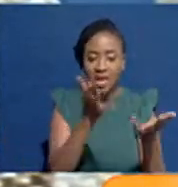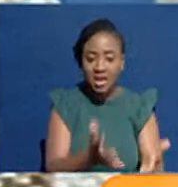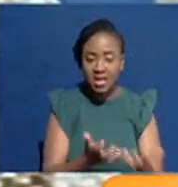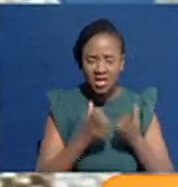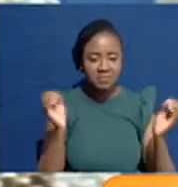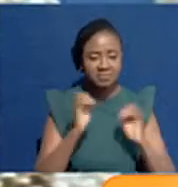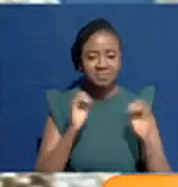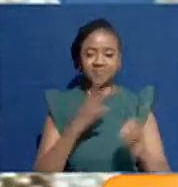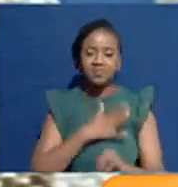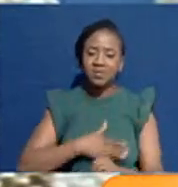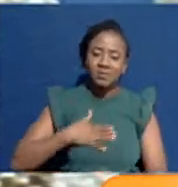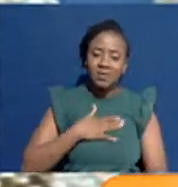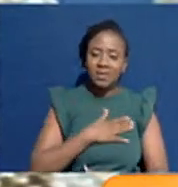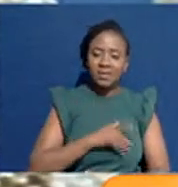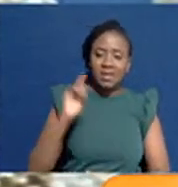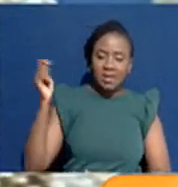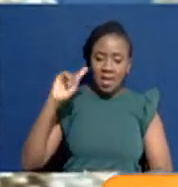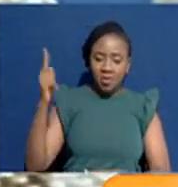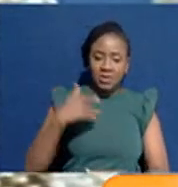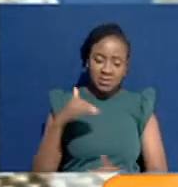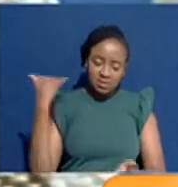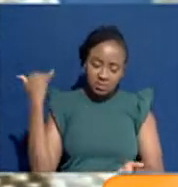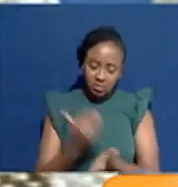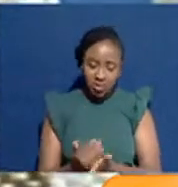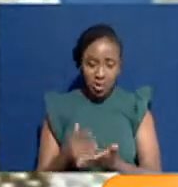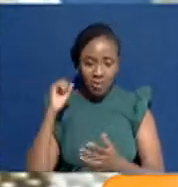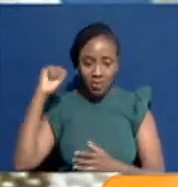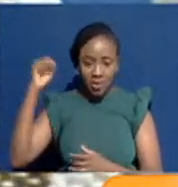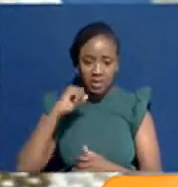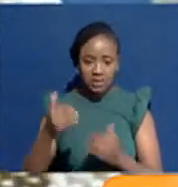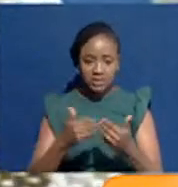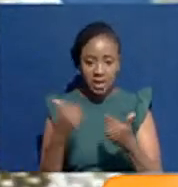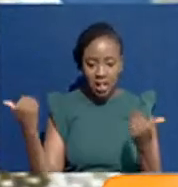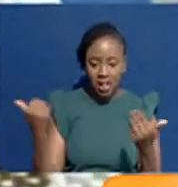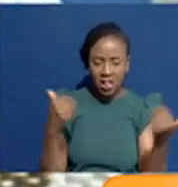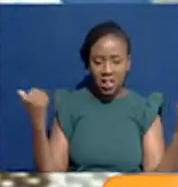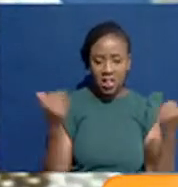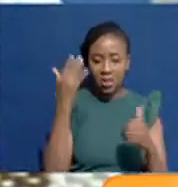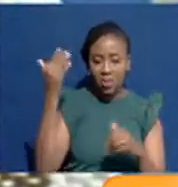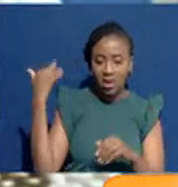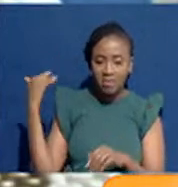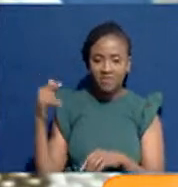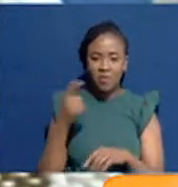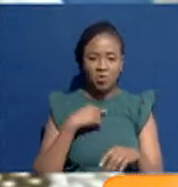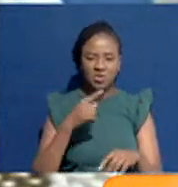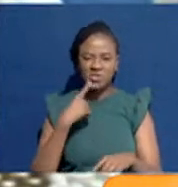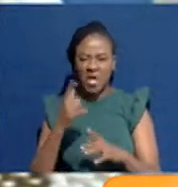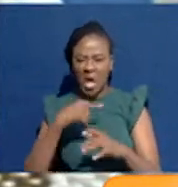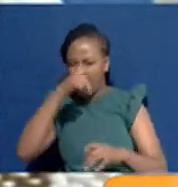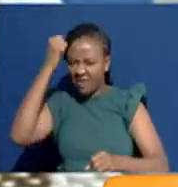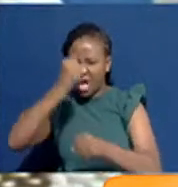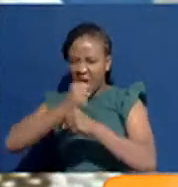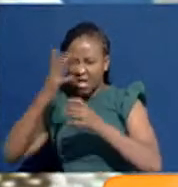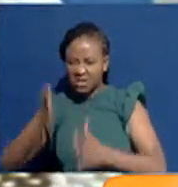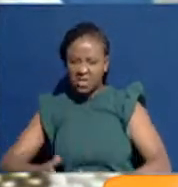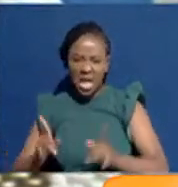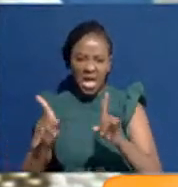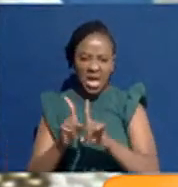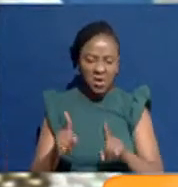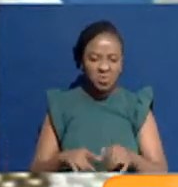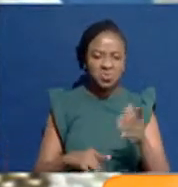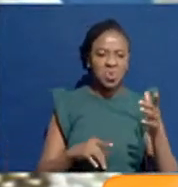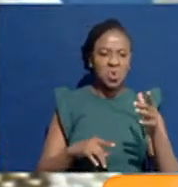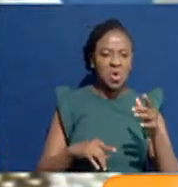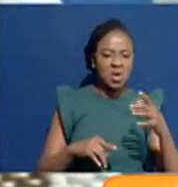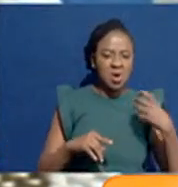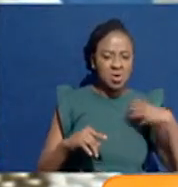stop divisive politics, because in the run-up to the election, we were told it was hustlers versus dynasty. Immediately after, we were told it is shareholders